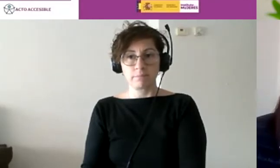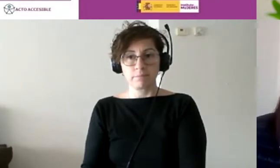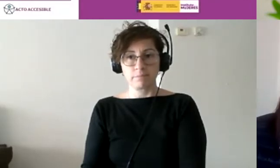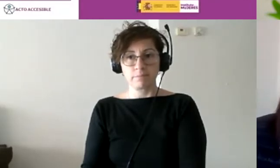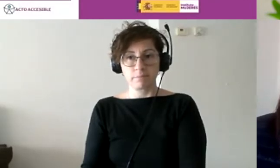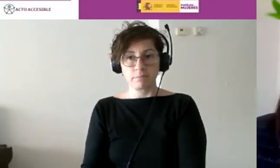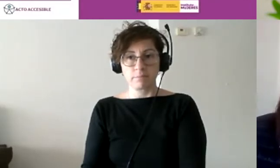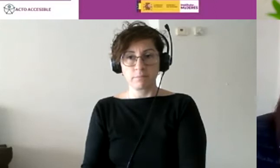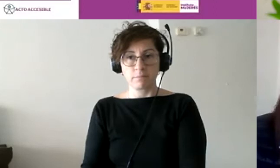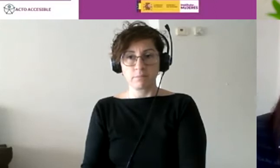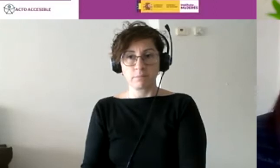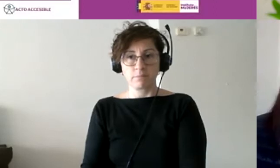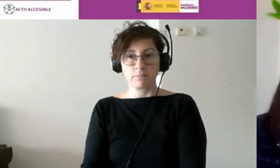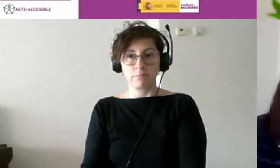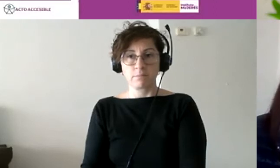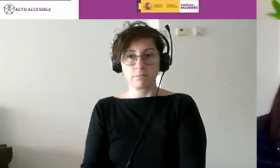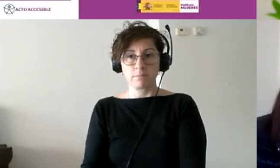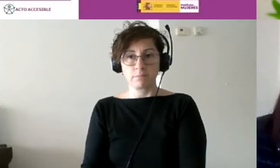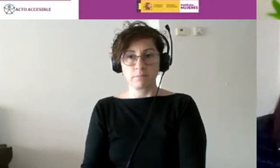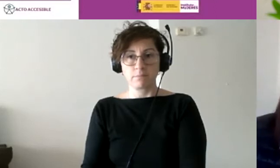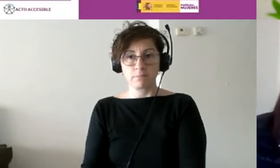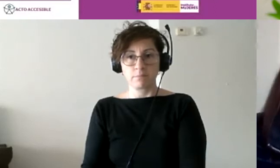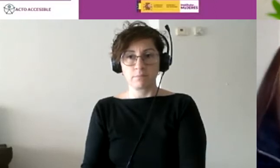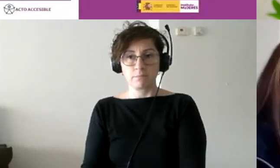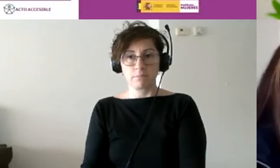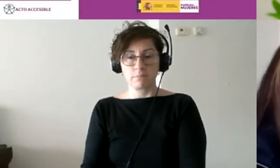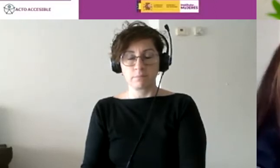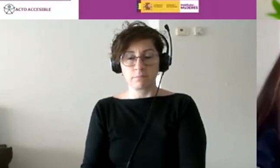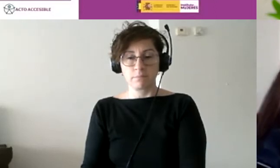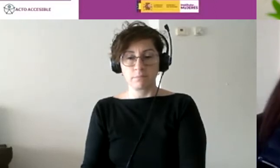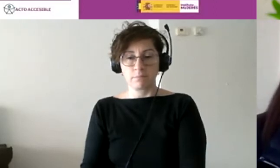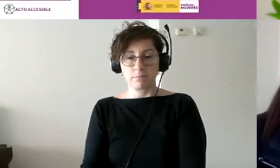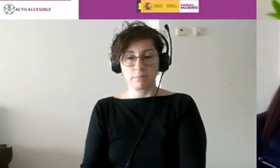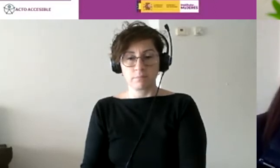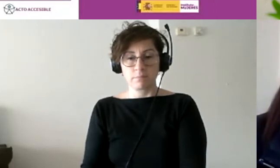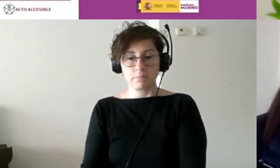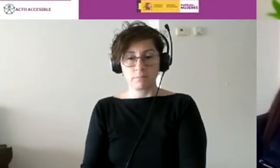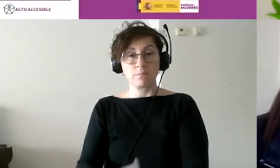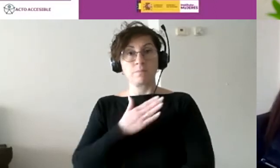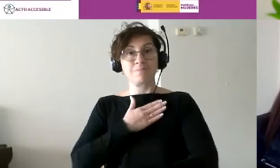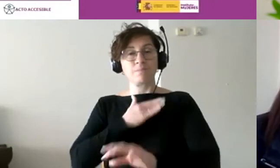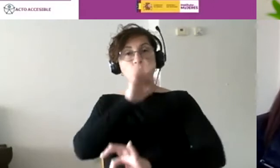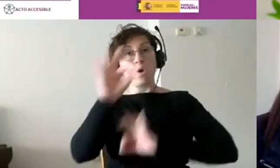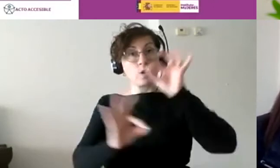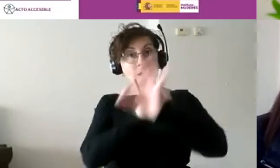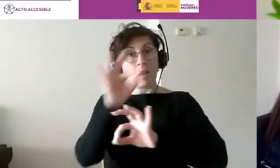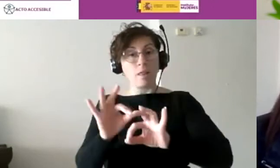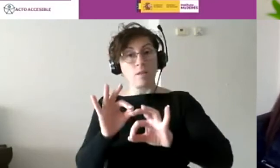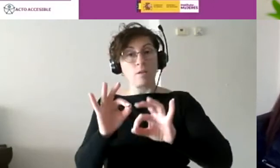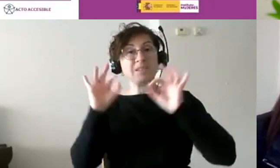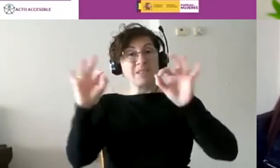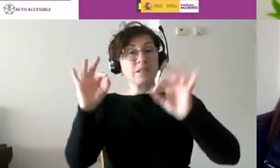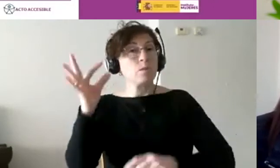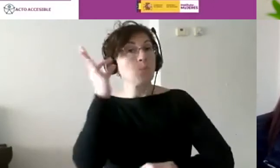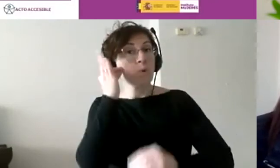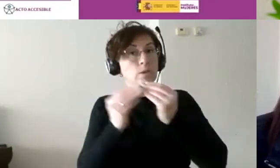and Nadia. They do a great job for support of women with disabilities, and they are in this moment